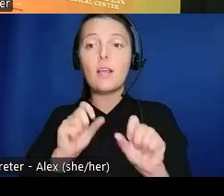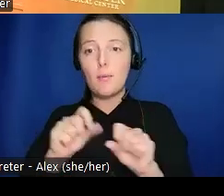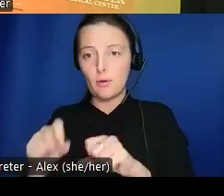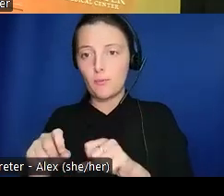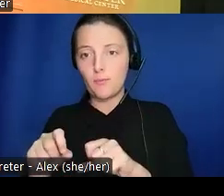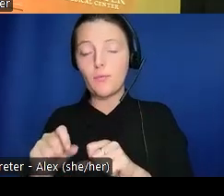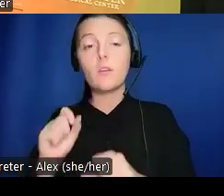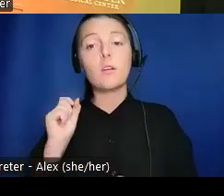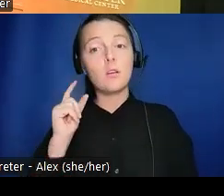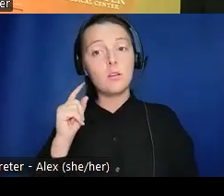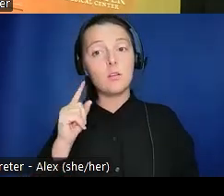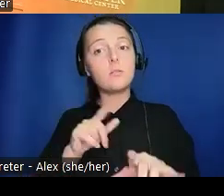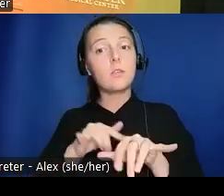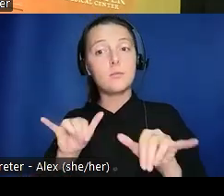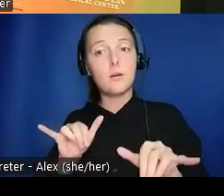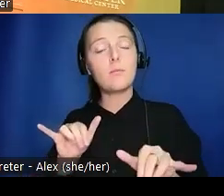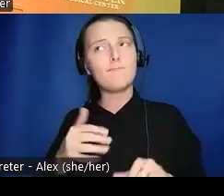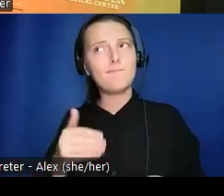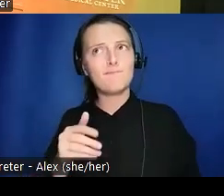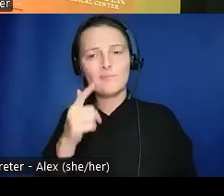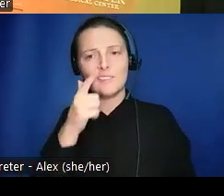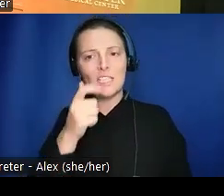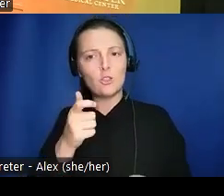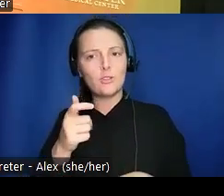that, it's an interesting time because